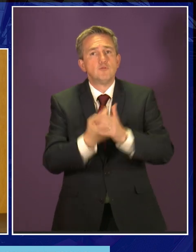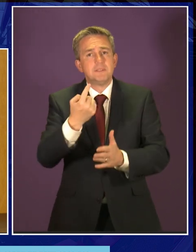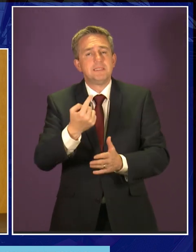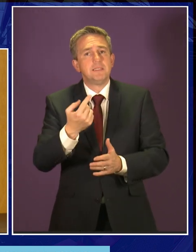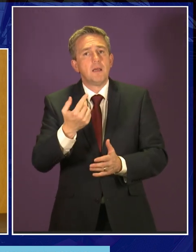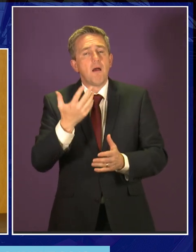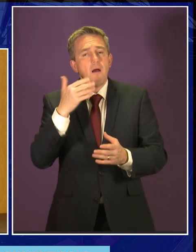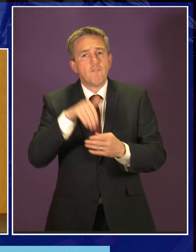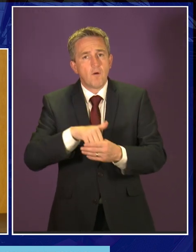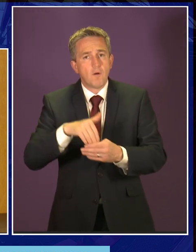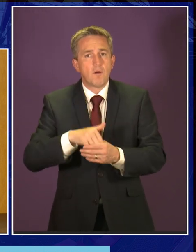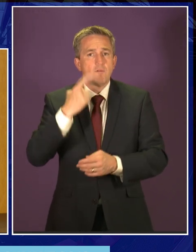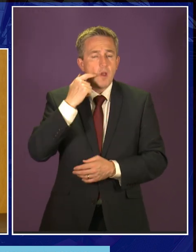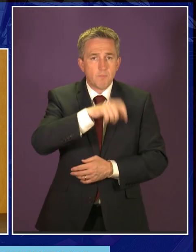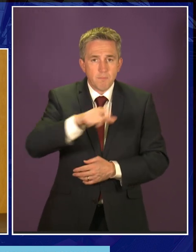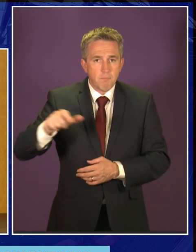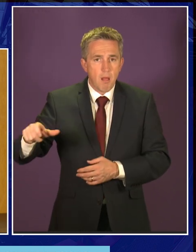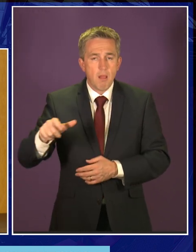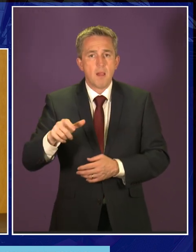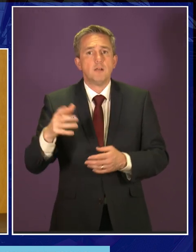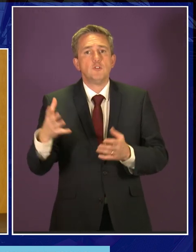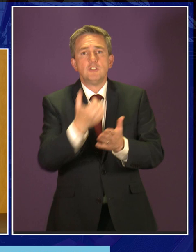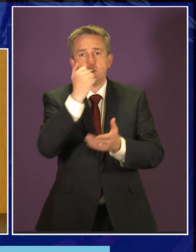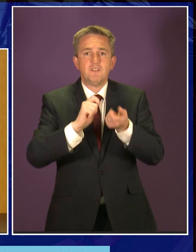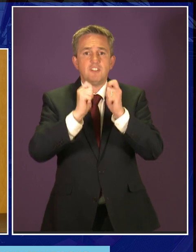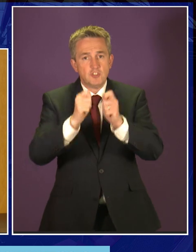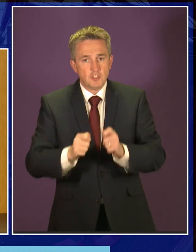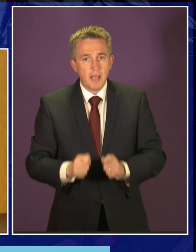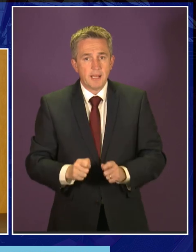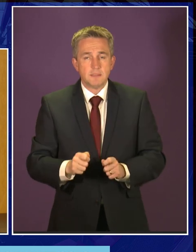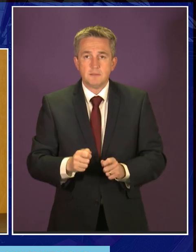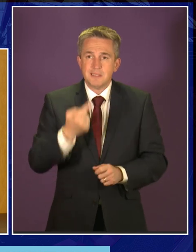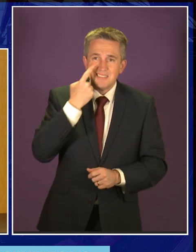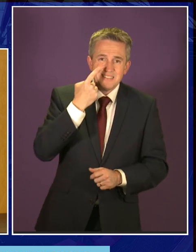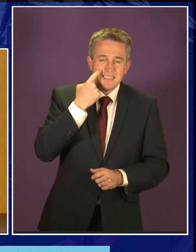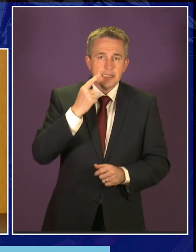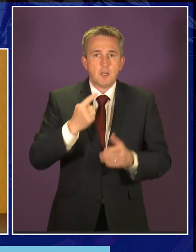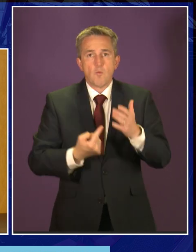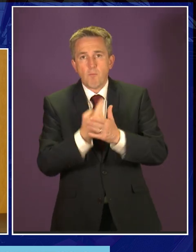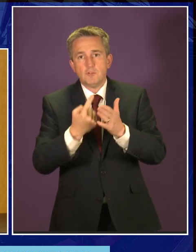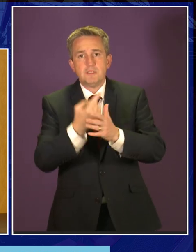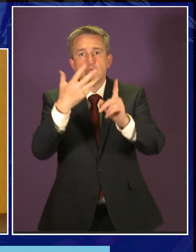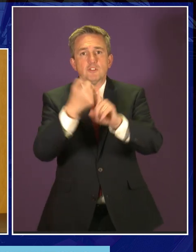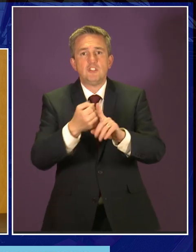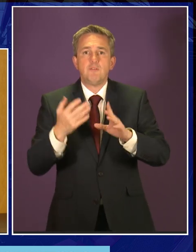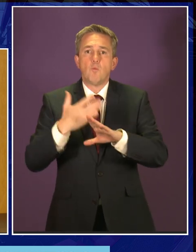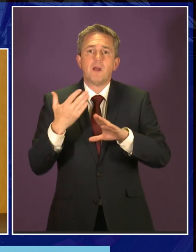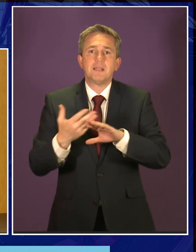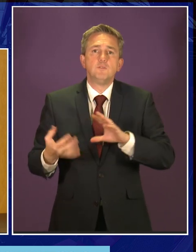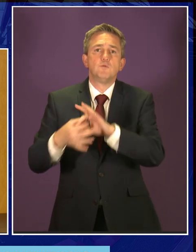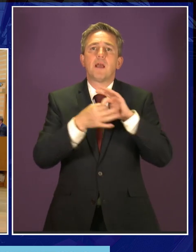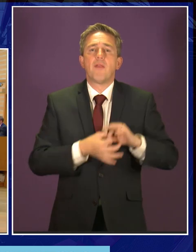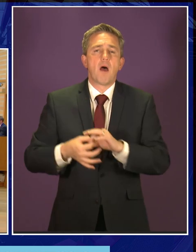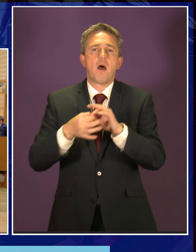of imagination, harness this drive for change, and who knows what incredible and defining things we can achieve together. Thank you.